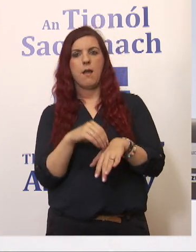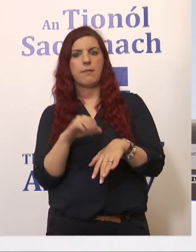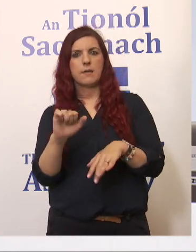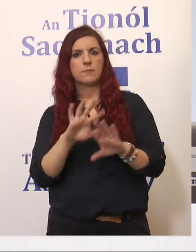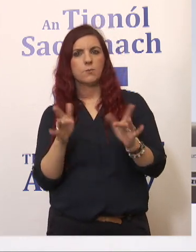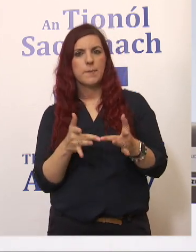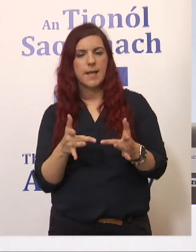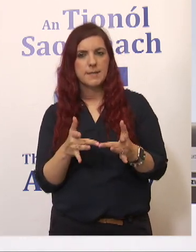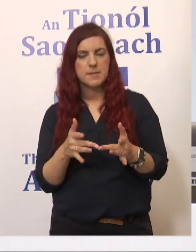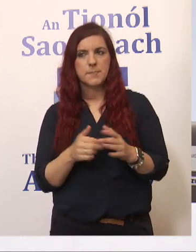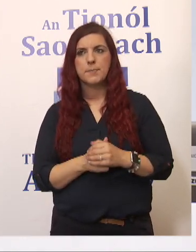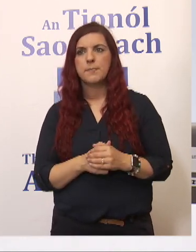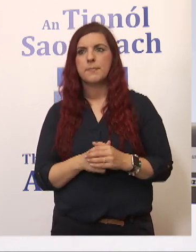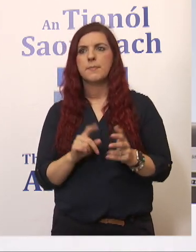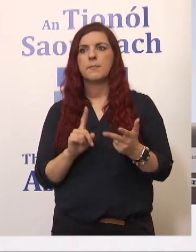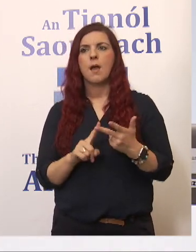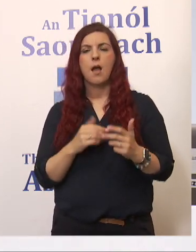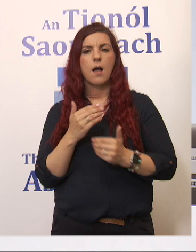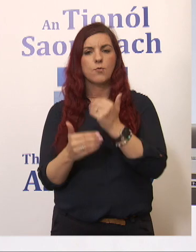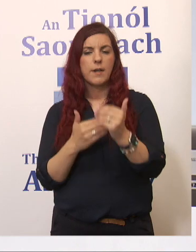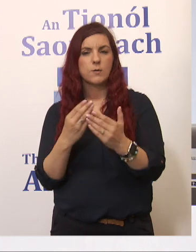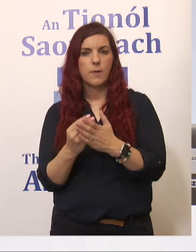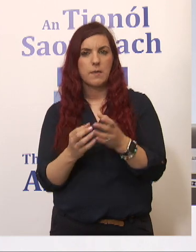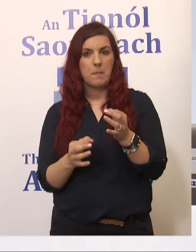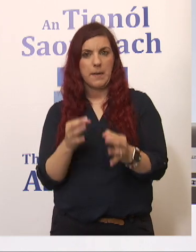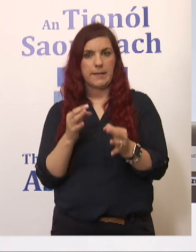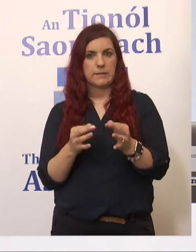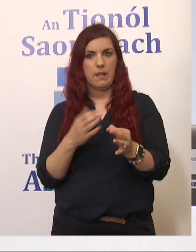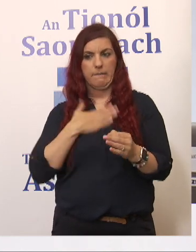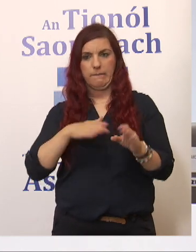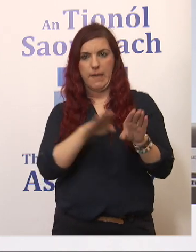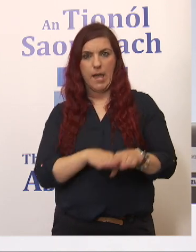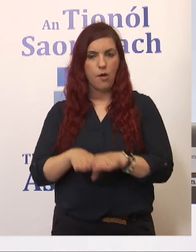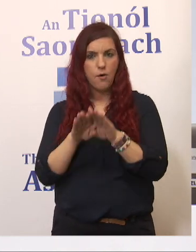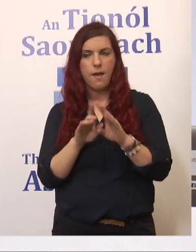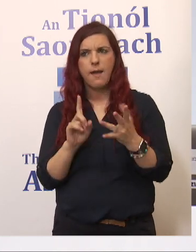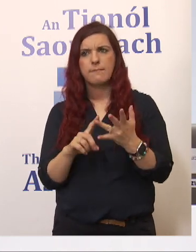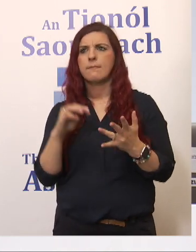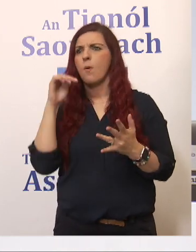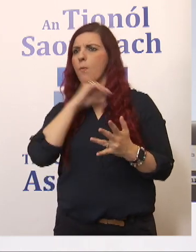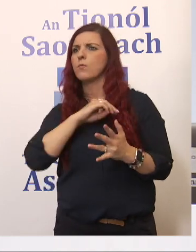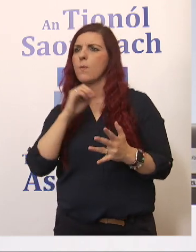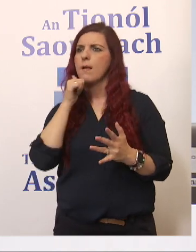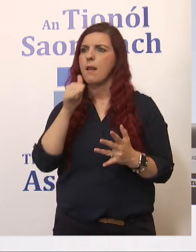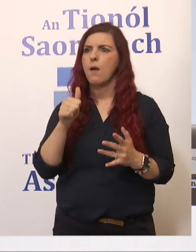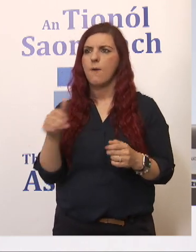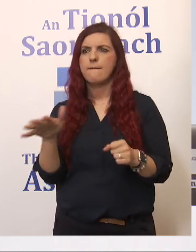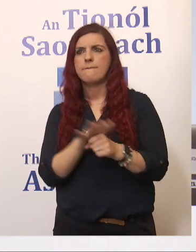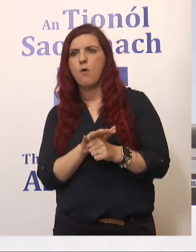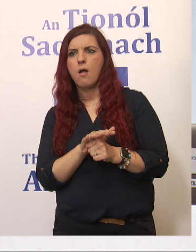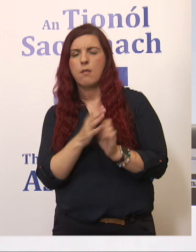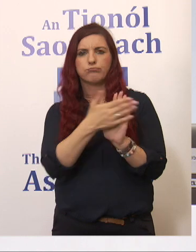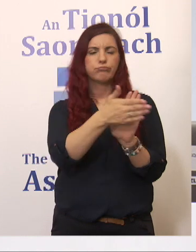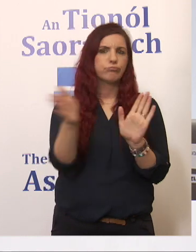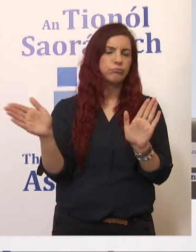website. We operate with a principle of fairness, and it is important that we allow a full spectrum of